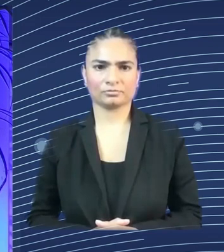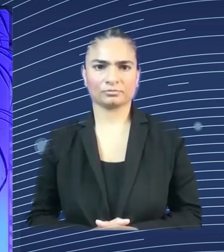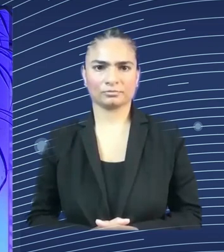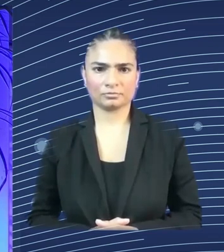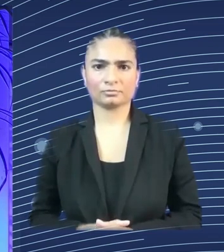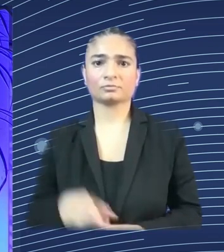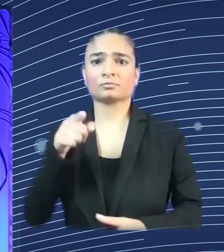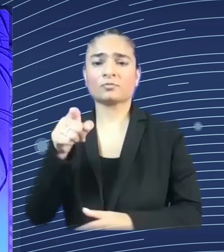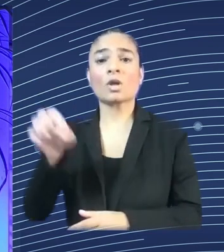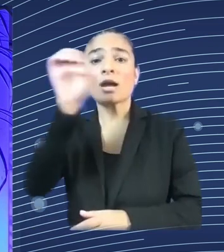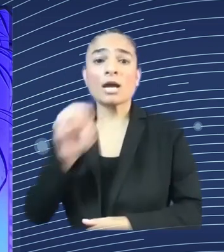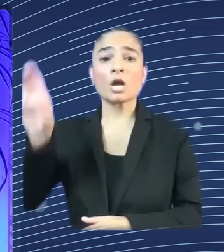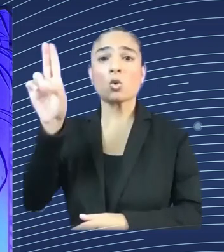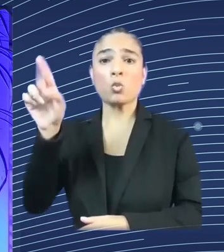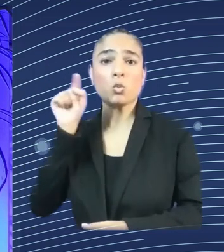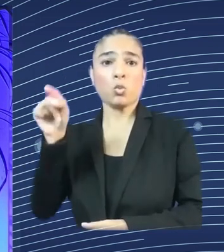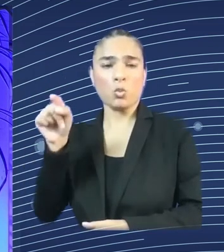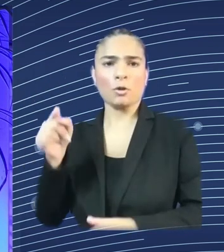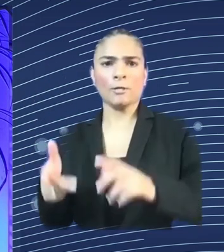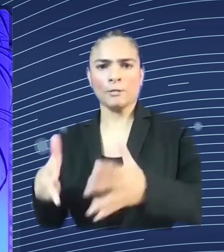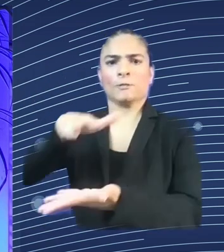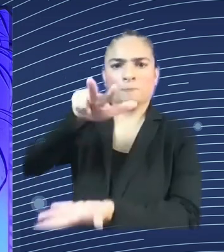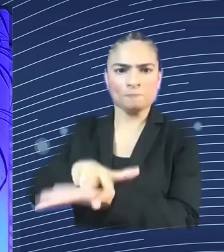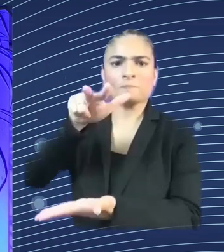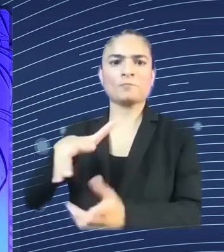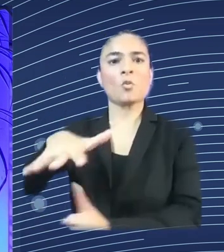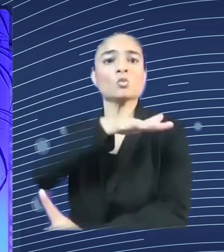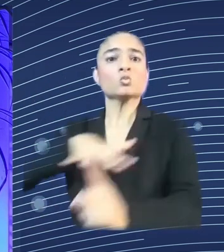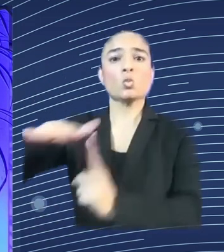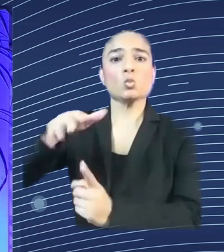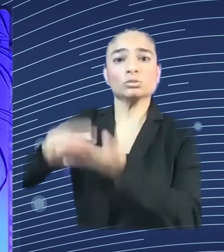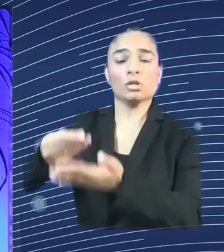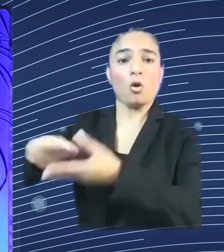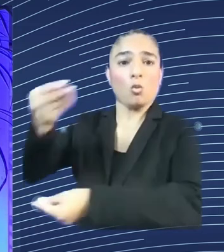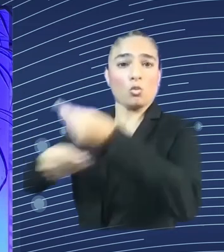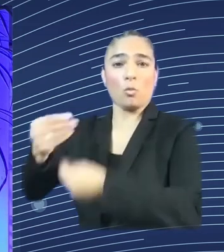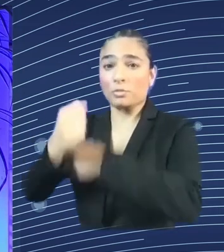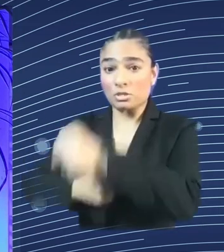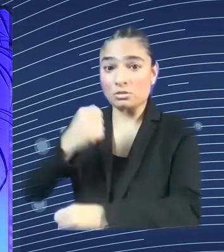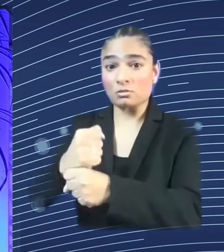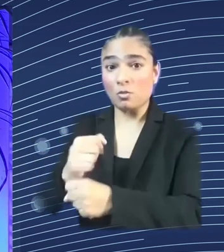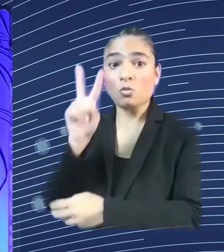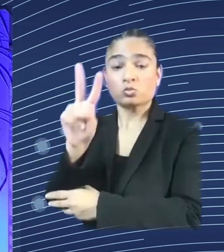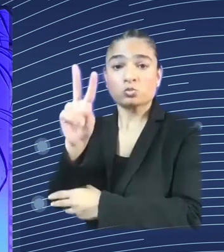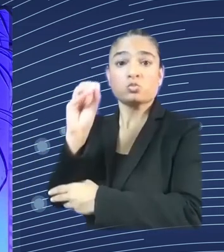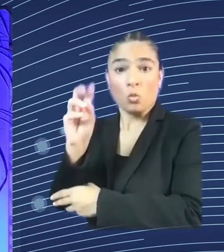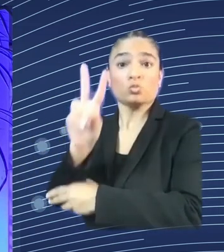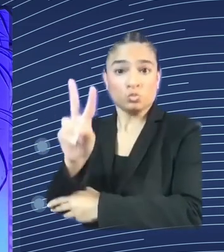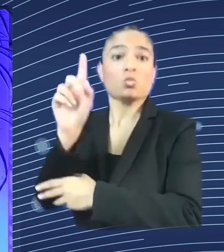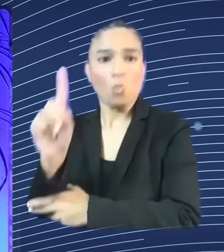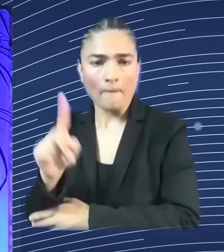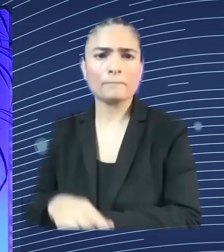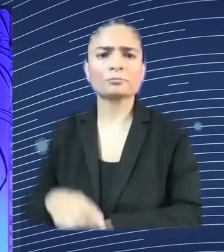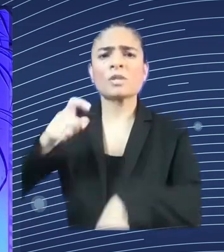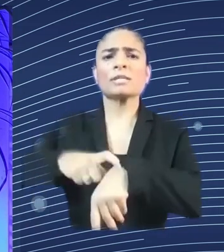Gateway. A link should appear in the chat as I speak. What do we mean when we talk about social innovation? We refer to new